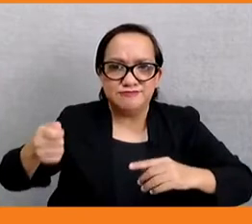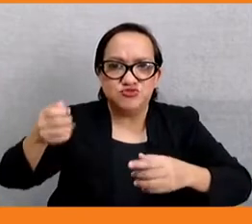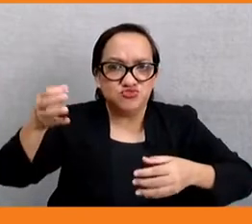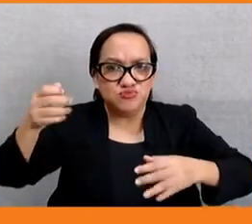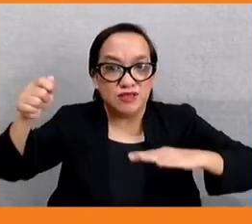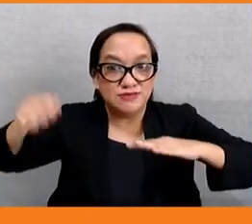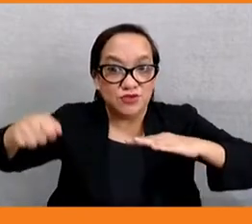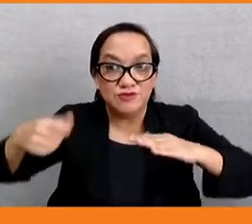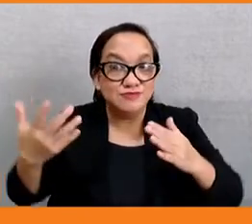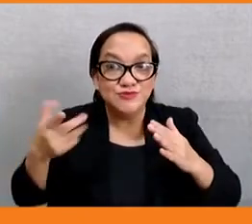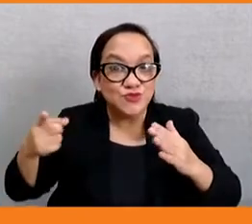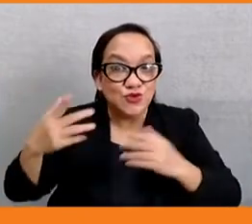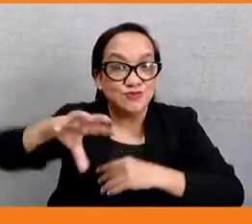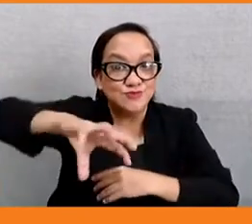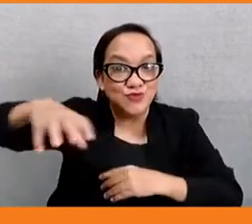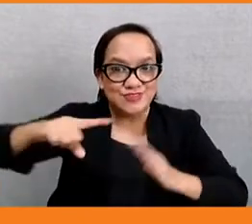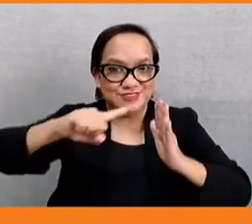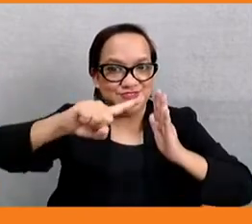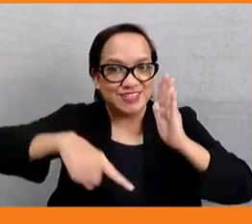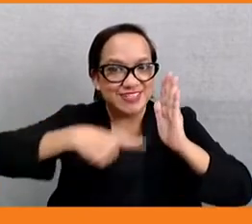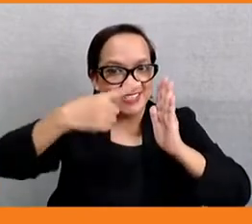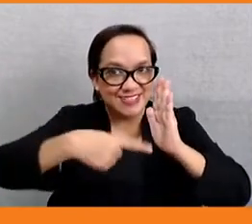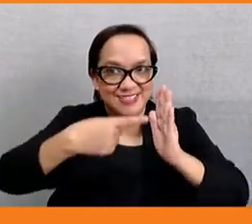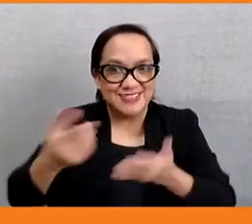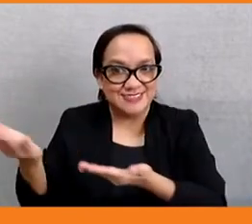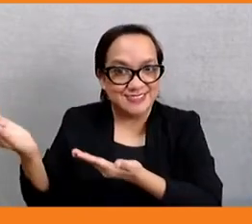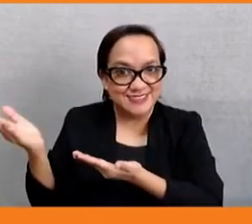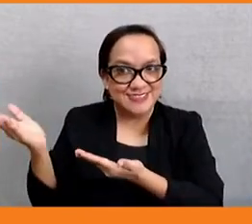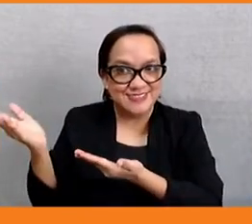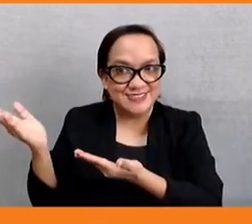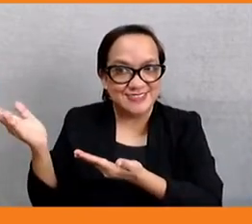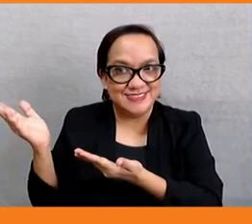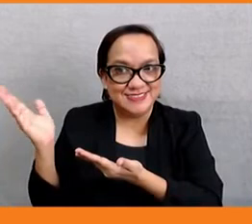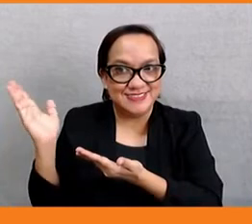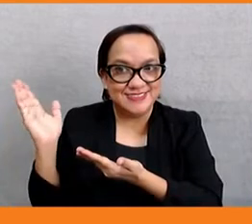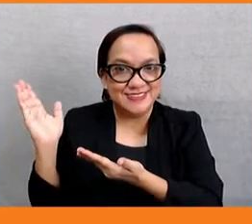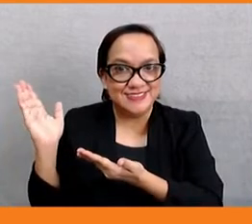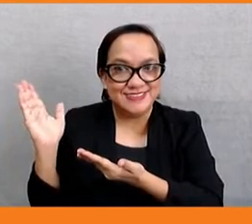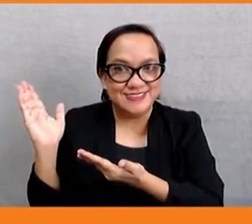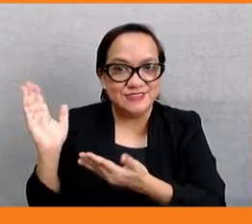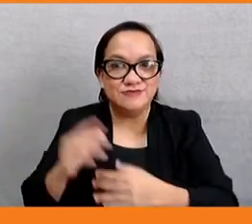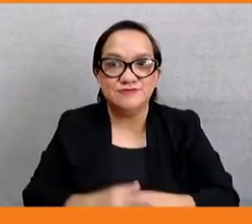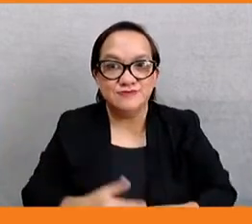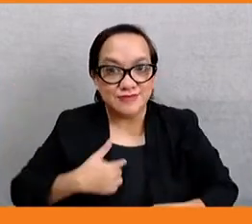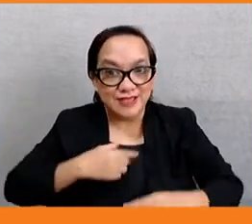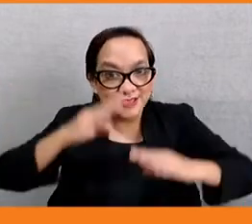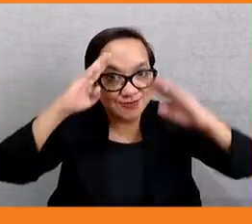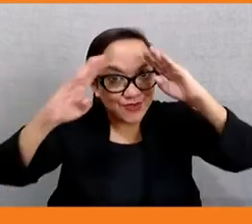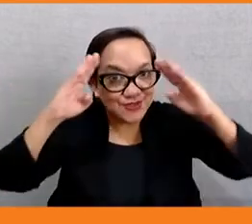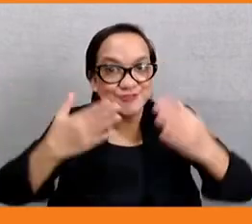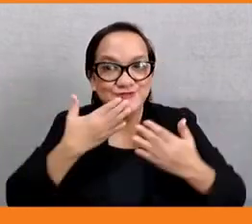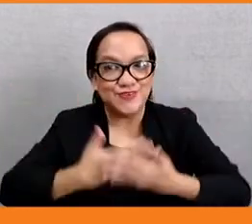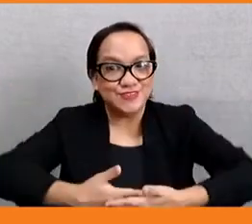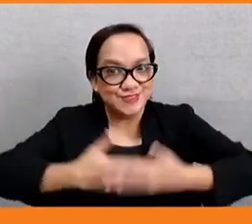to the President. The floor is yours. Good morning, Mr. President. I'm Hemanta Vittanage, representing Center